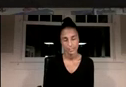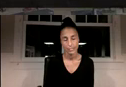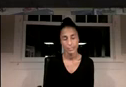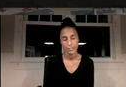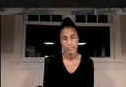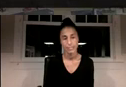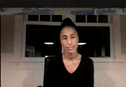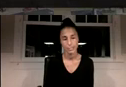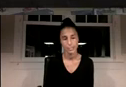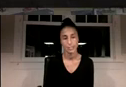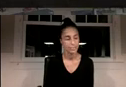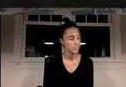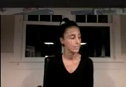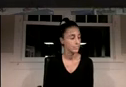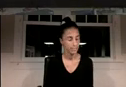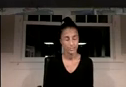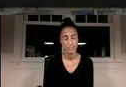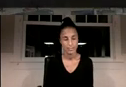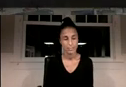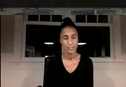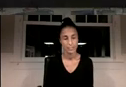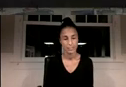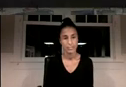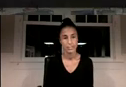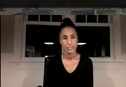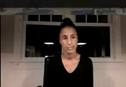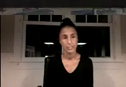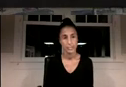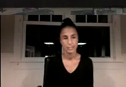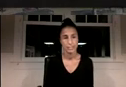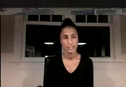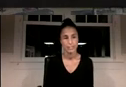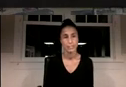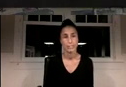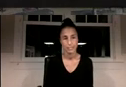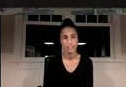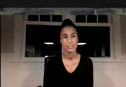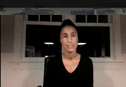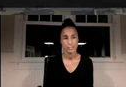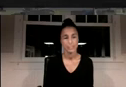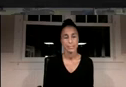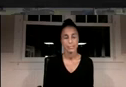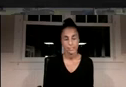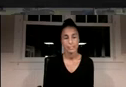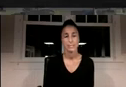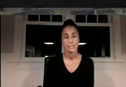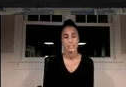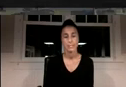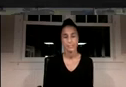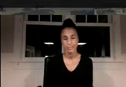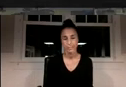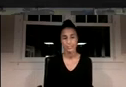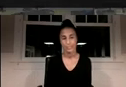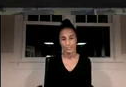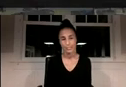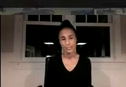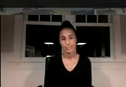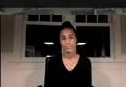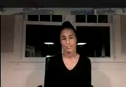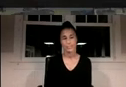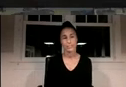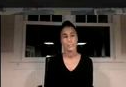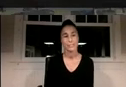up to a maximum density of 65 to 80 dwelling units per acre, which could potentially include adaptive reuse of the existing office buildings